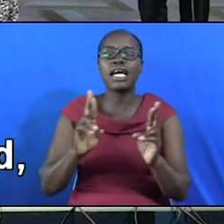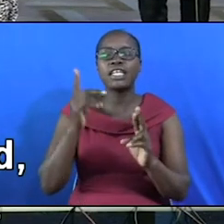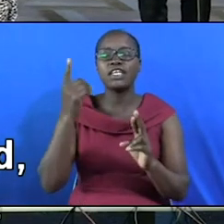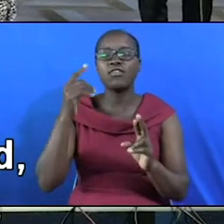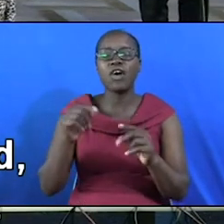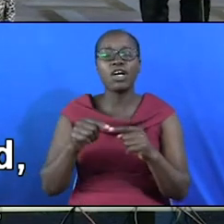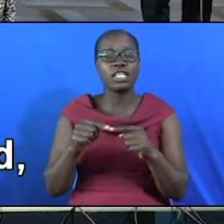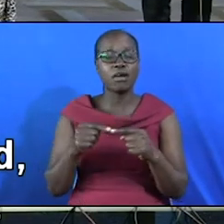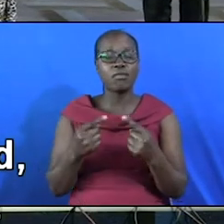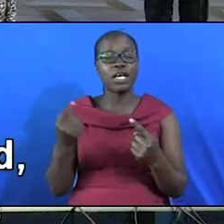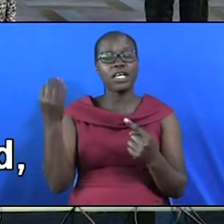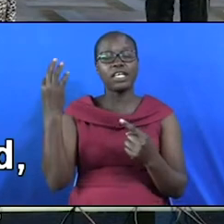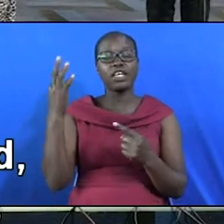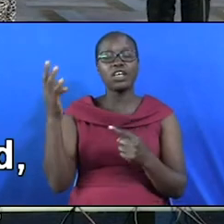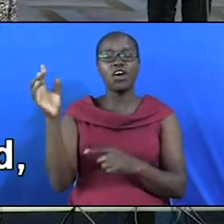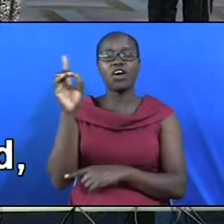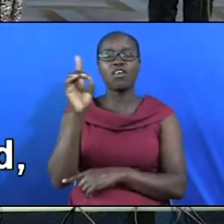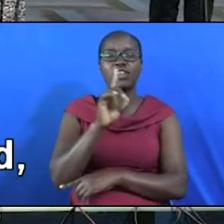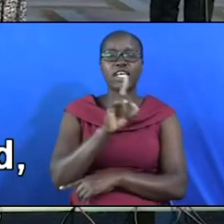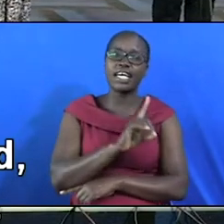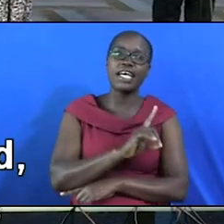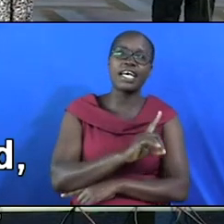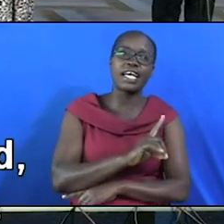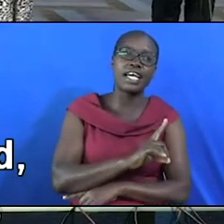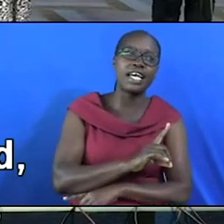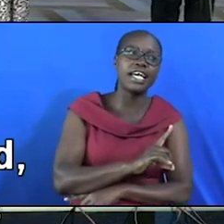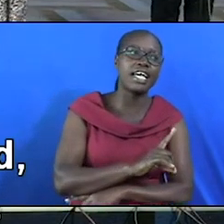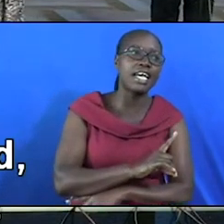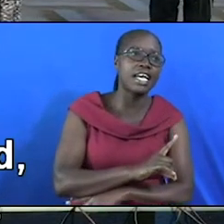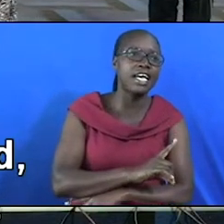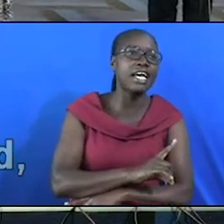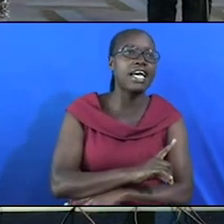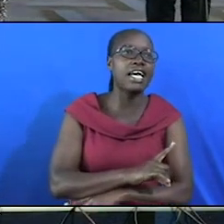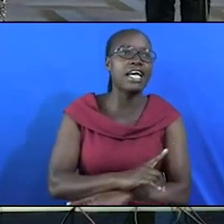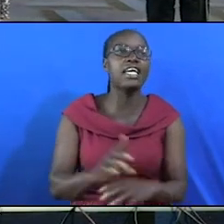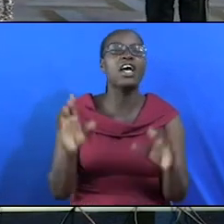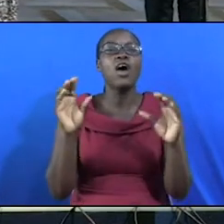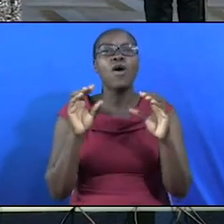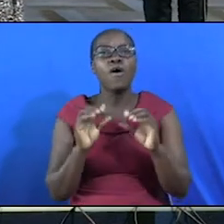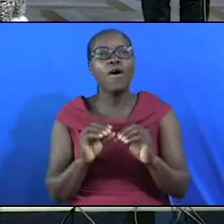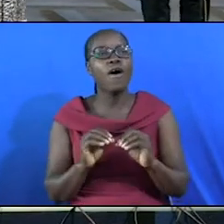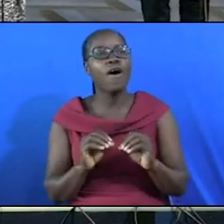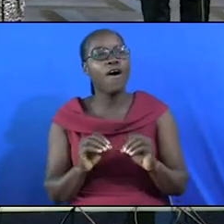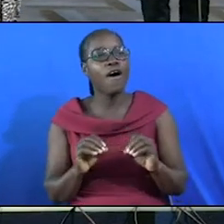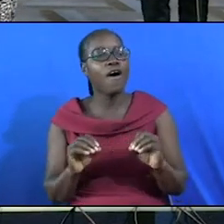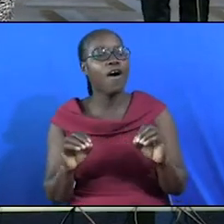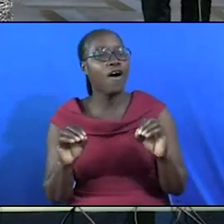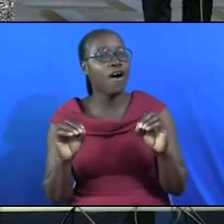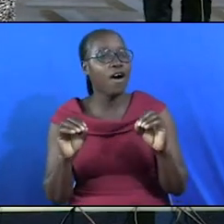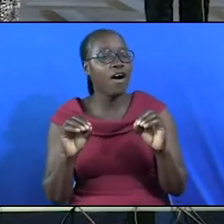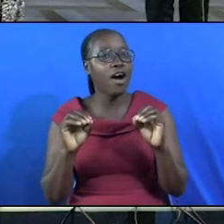be ready for the breaking of the day.